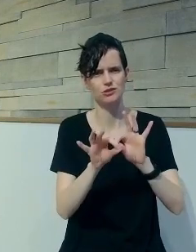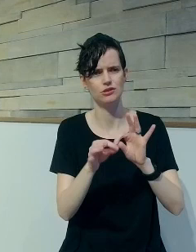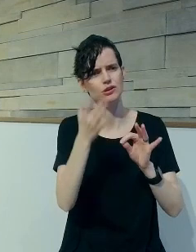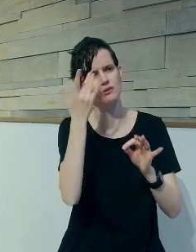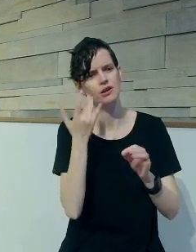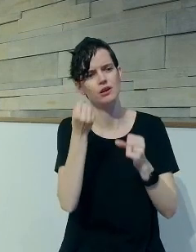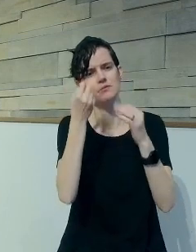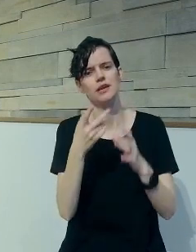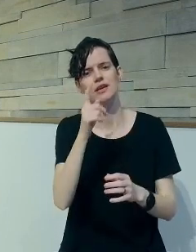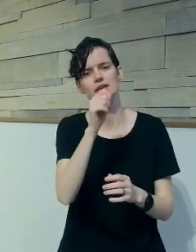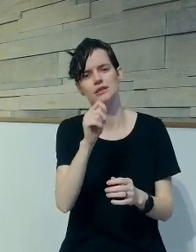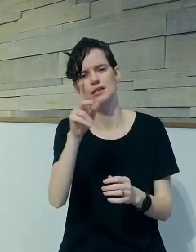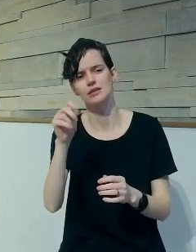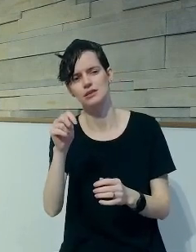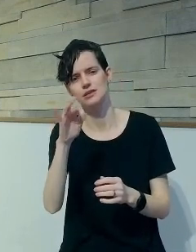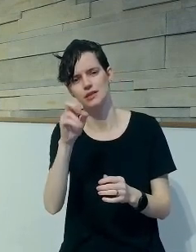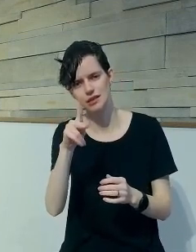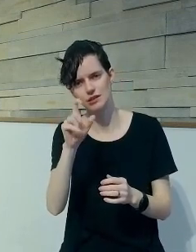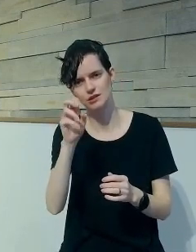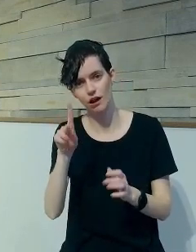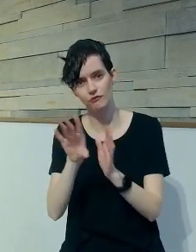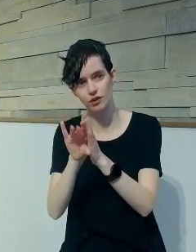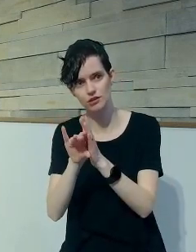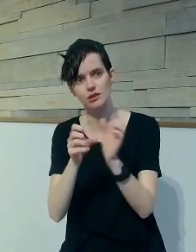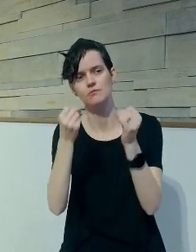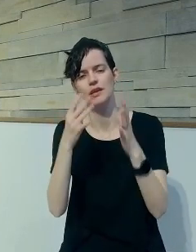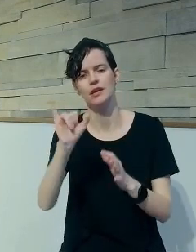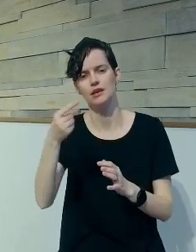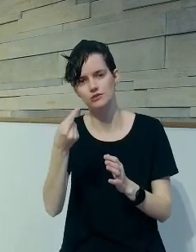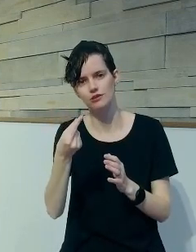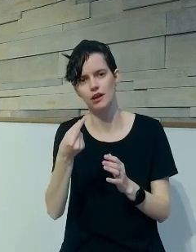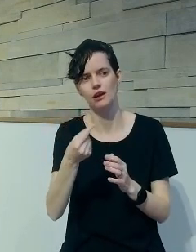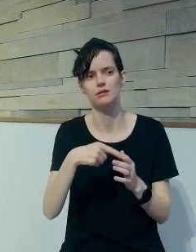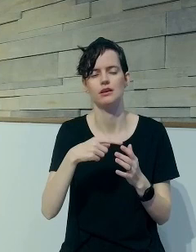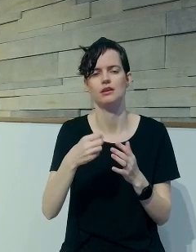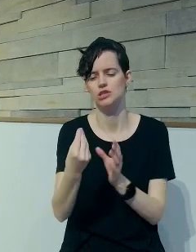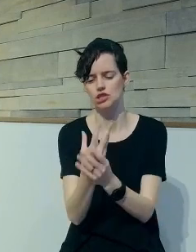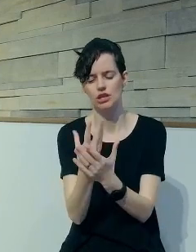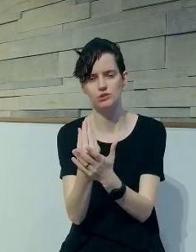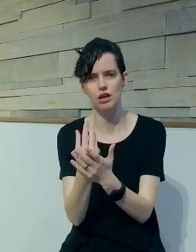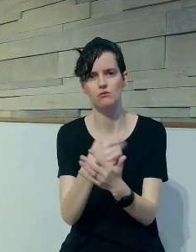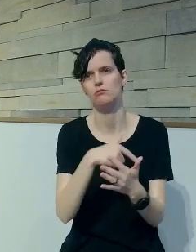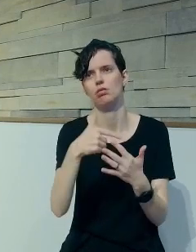many TikTok videos, and why is there so many Instagrams and Snapchats and